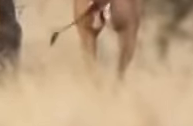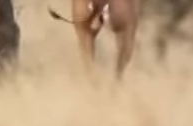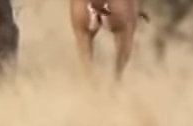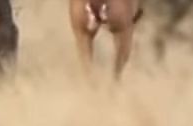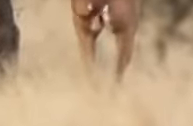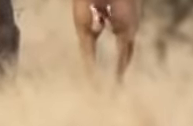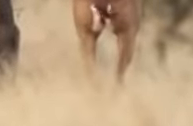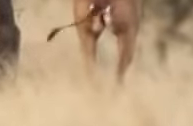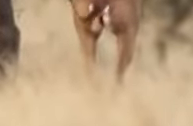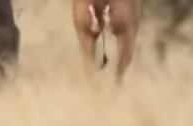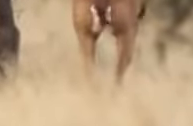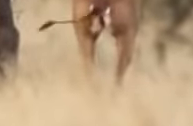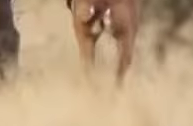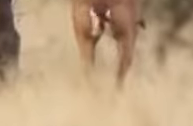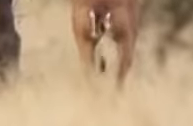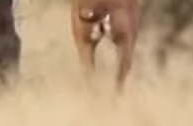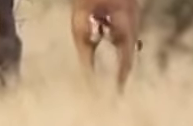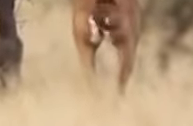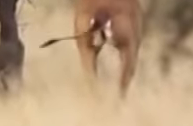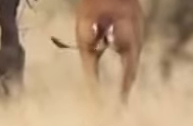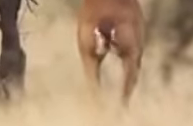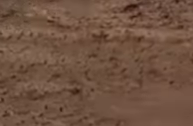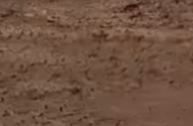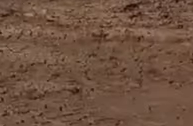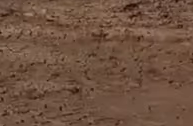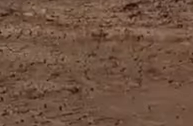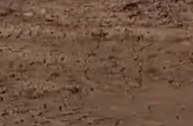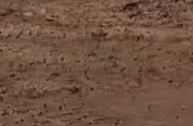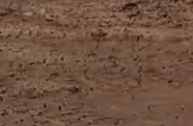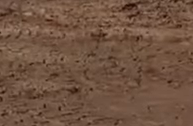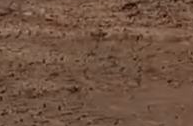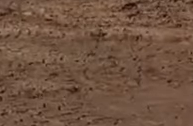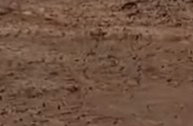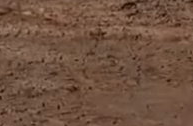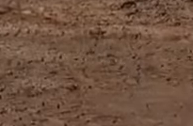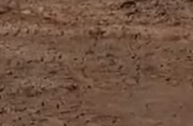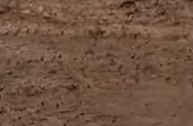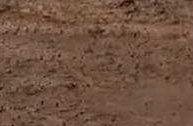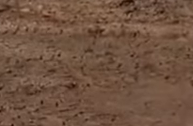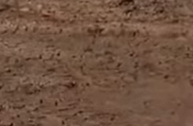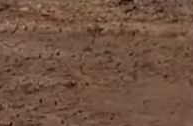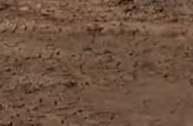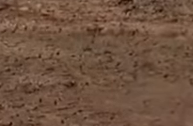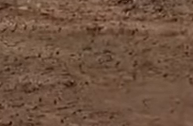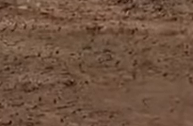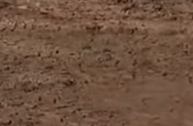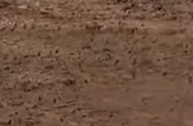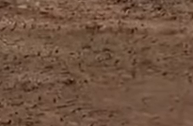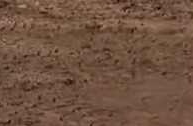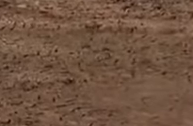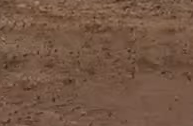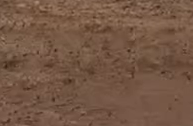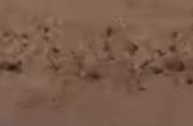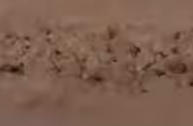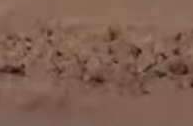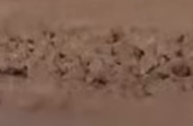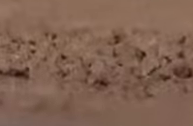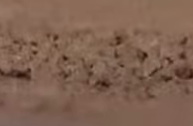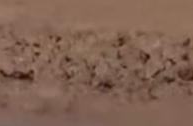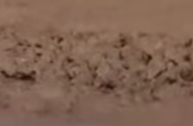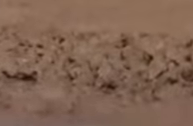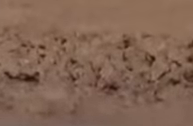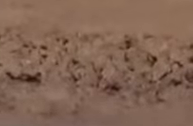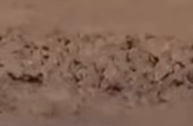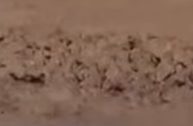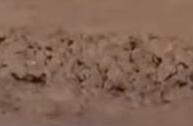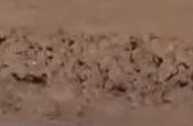without water for a couple of months. The Grevy's zebra are about 2,000 left in the wild. Unlike